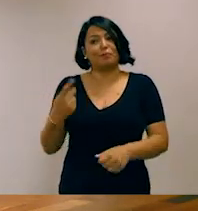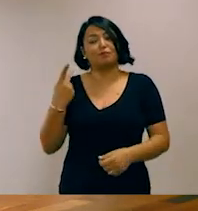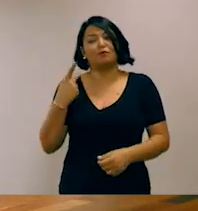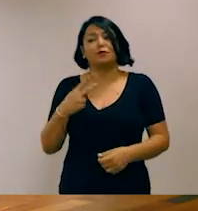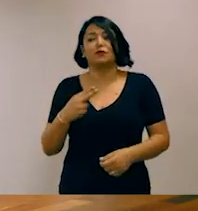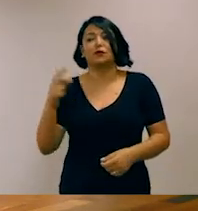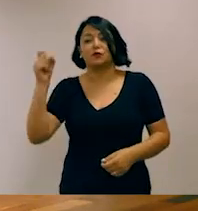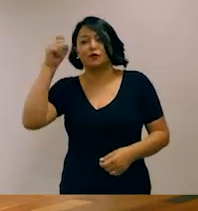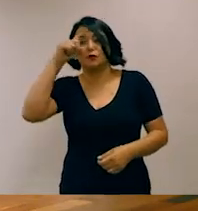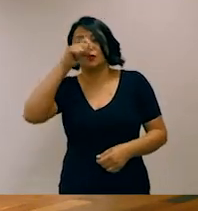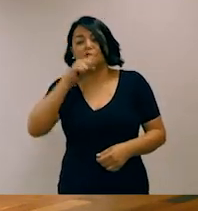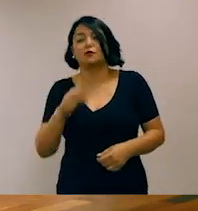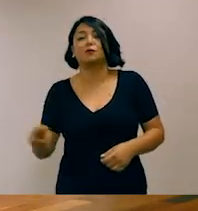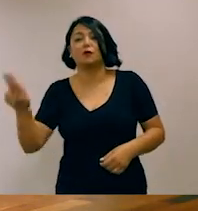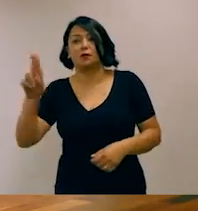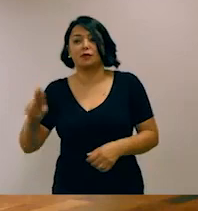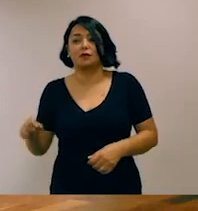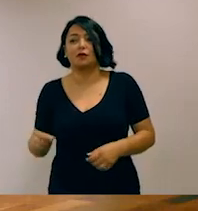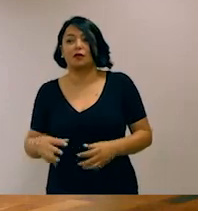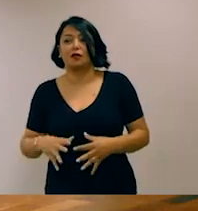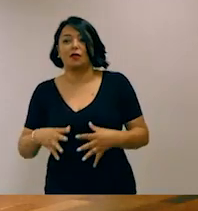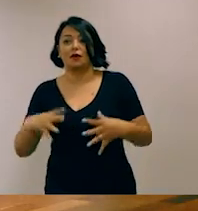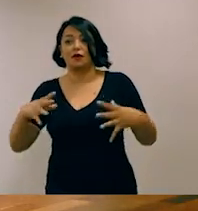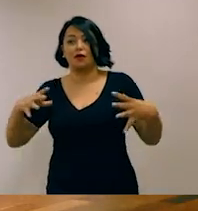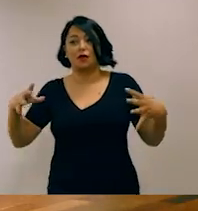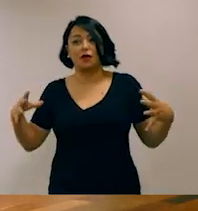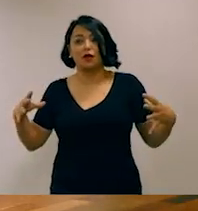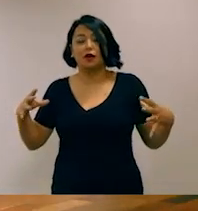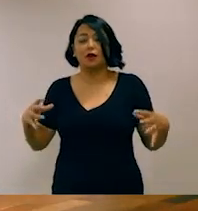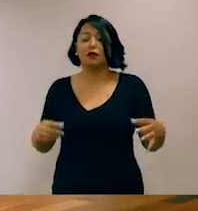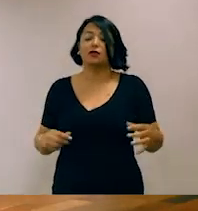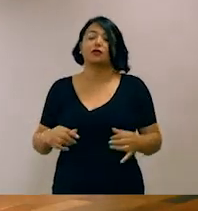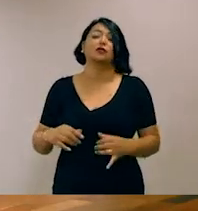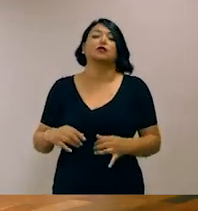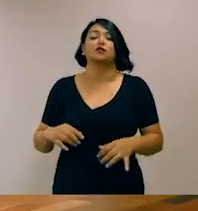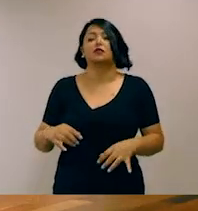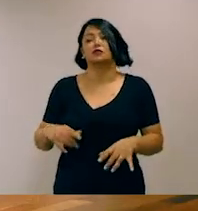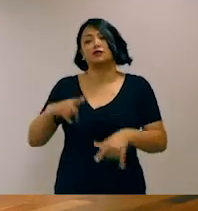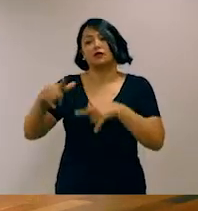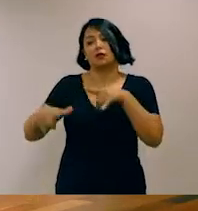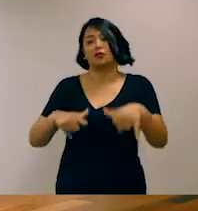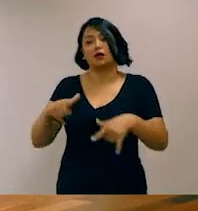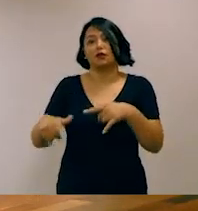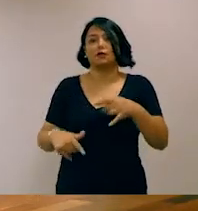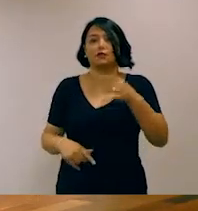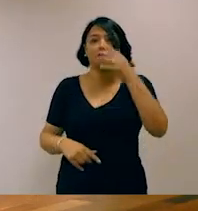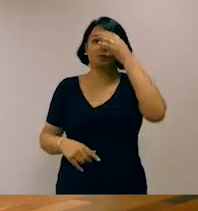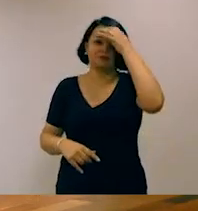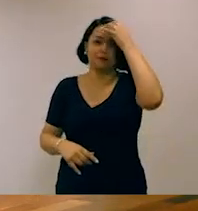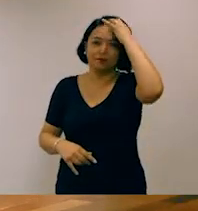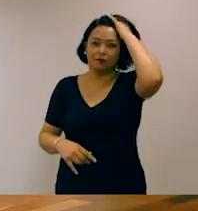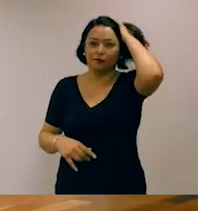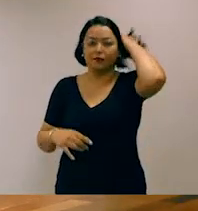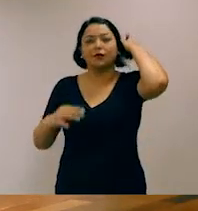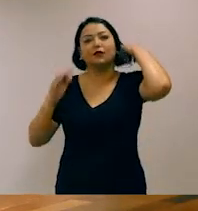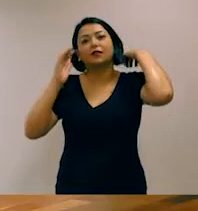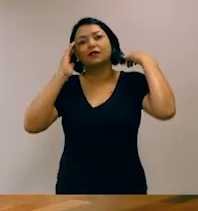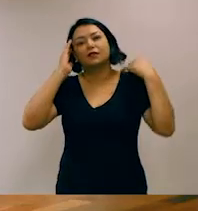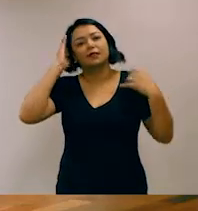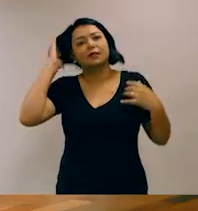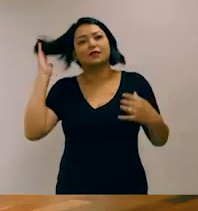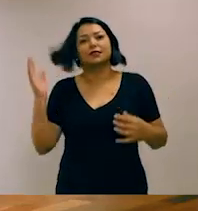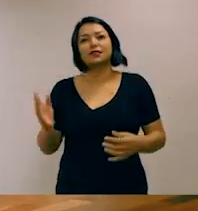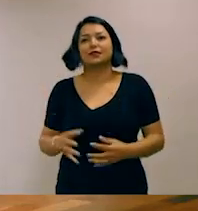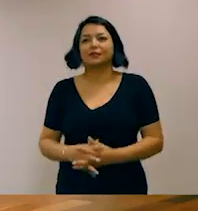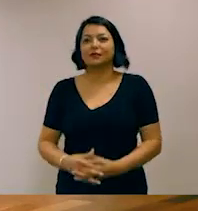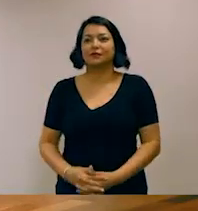be applied in large scale, at least if you're using the Tesseract. Something more specific would have to be implemented,